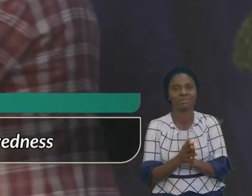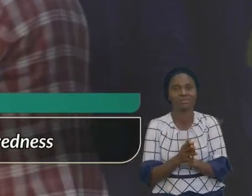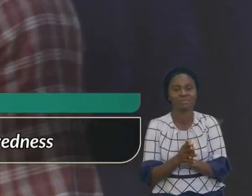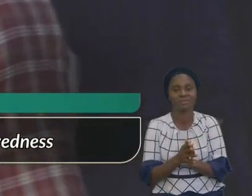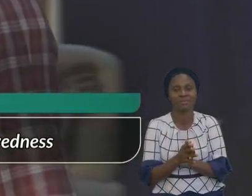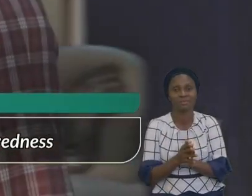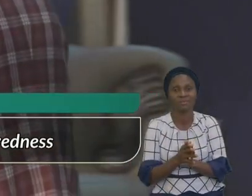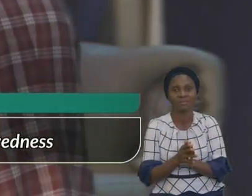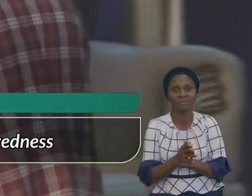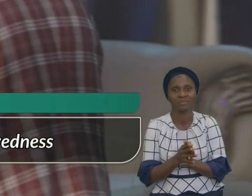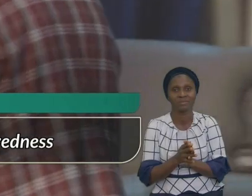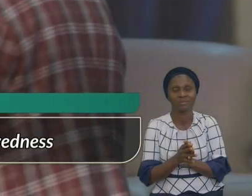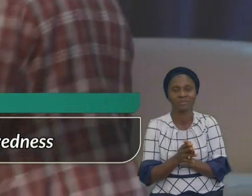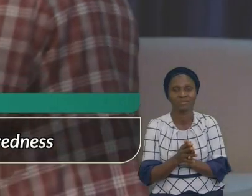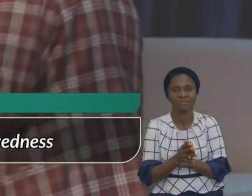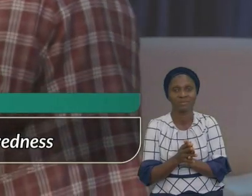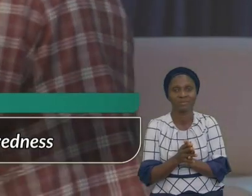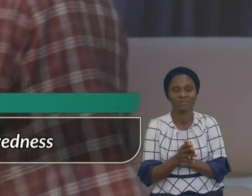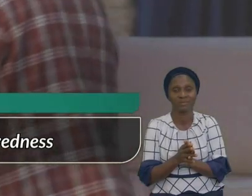When we talk of sin,